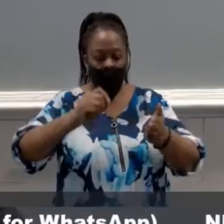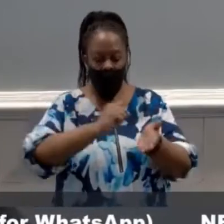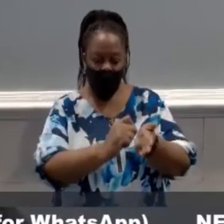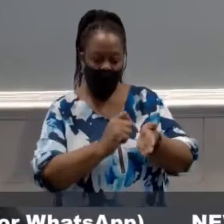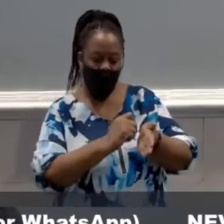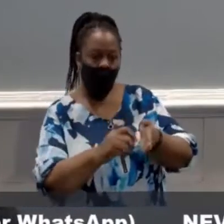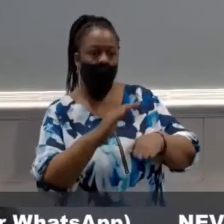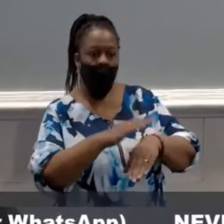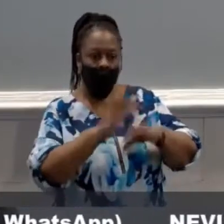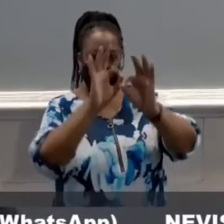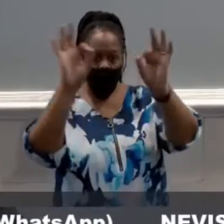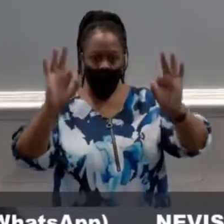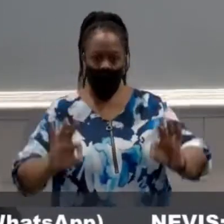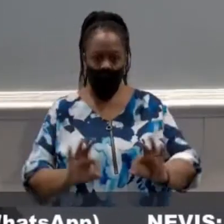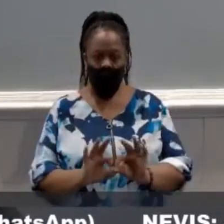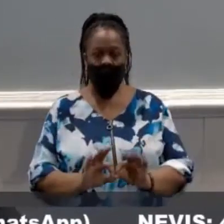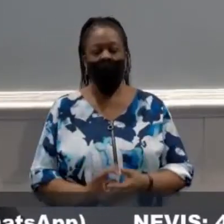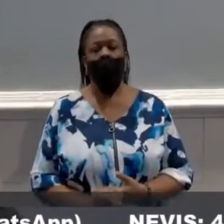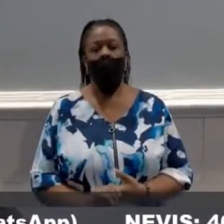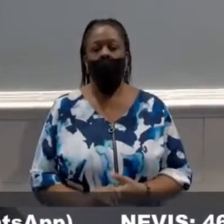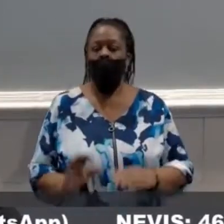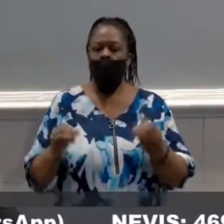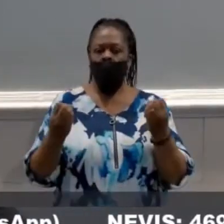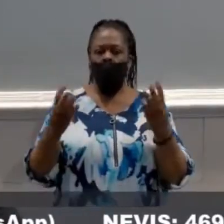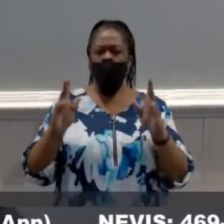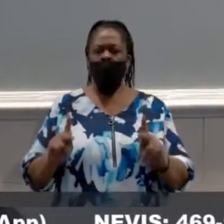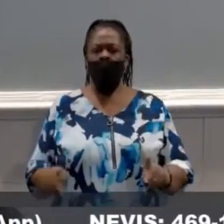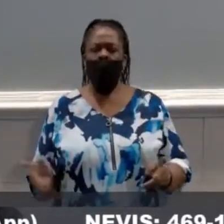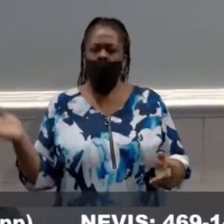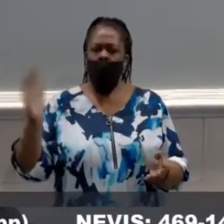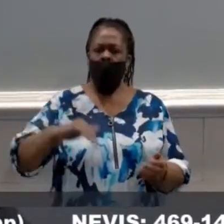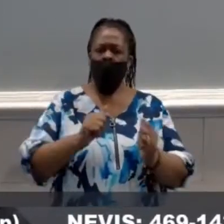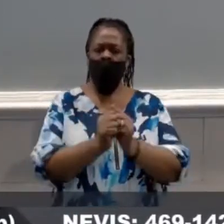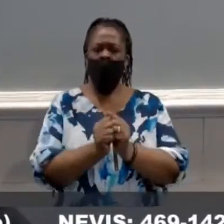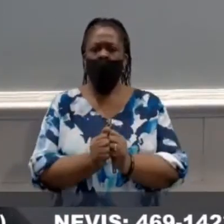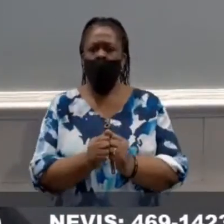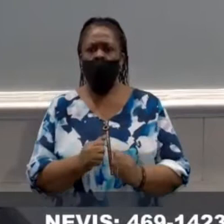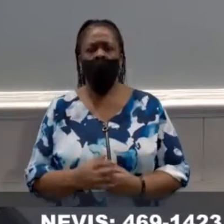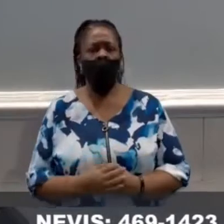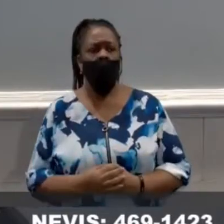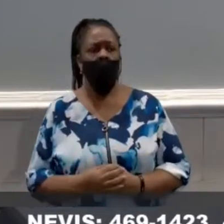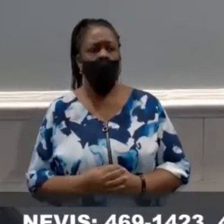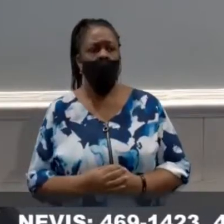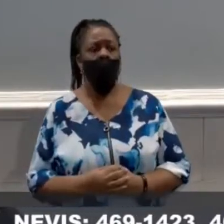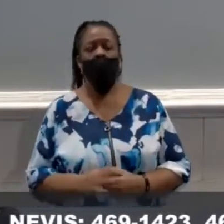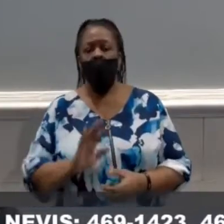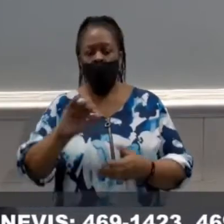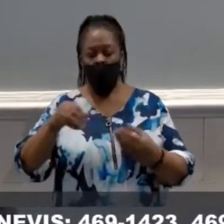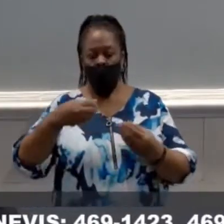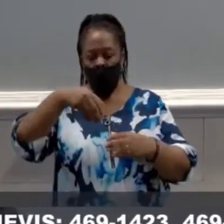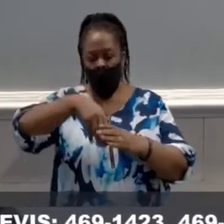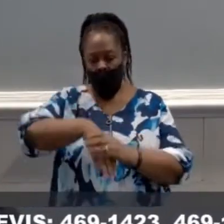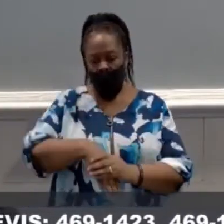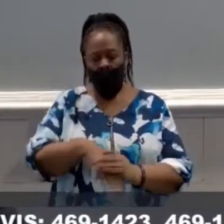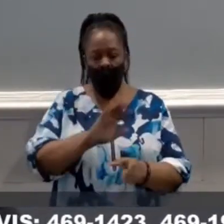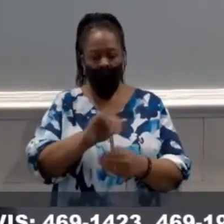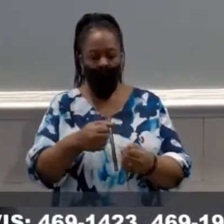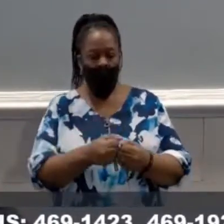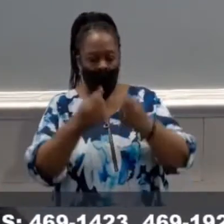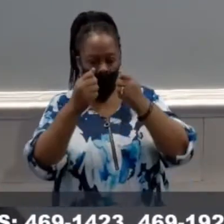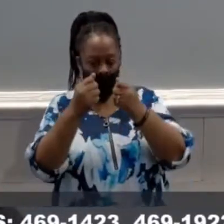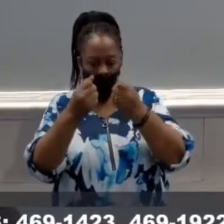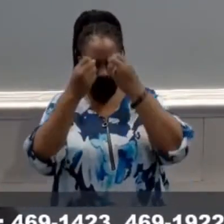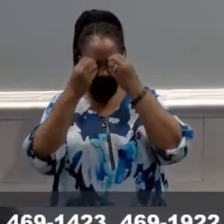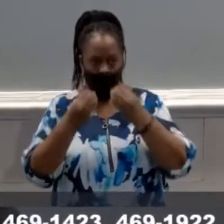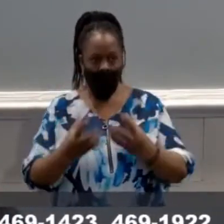enter the traveler's information. Once you've entered the travel information, you would have to upload